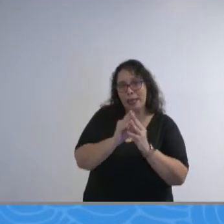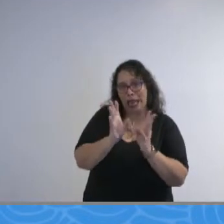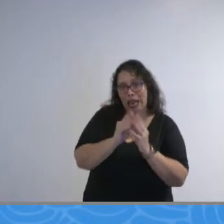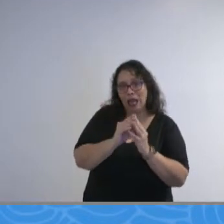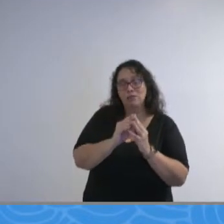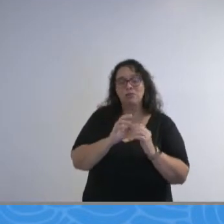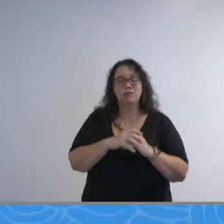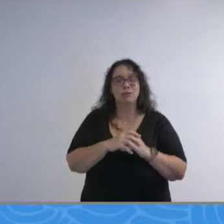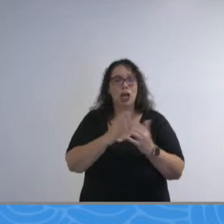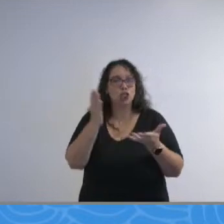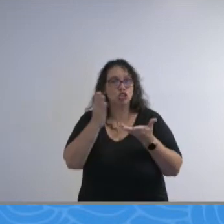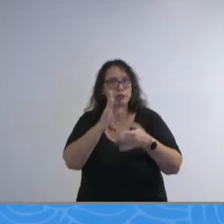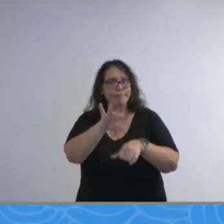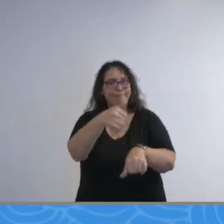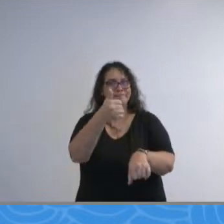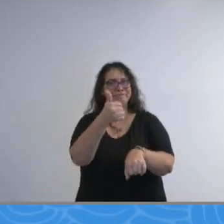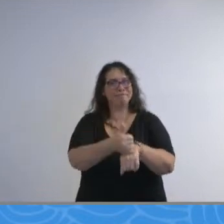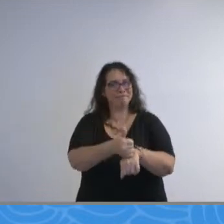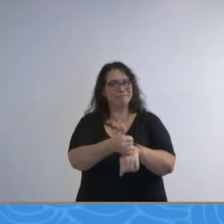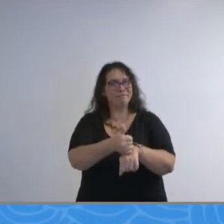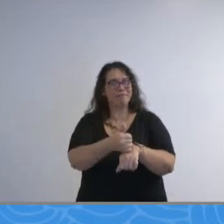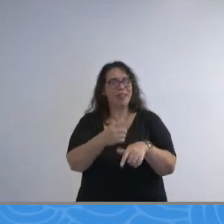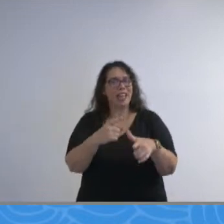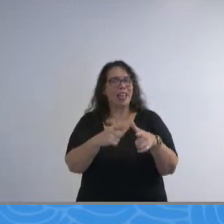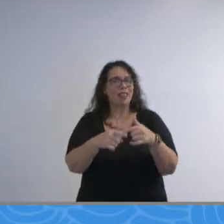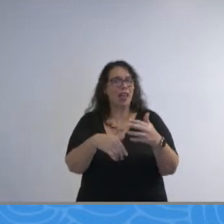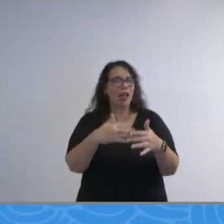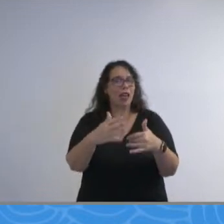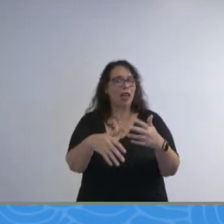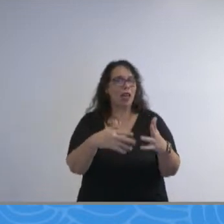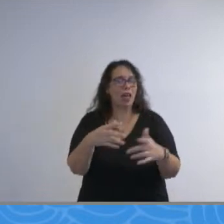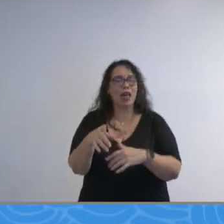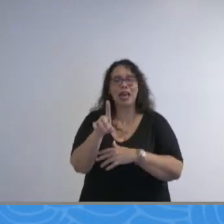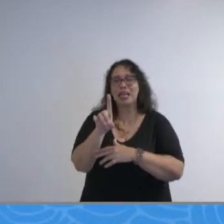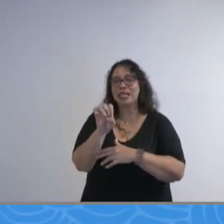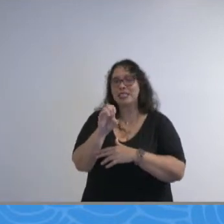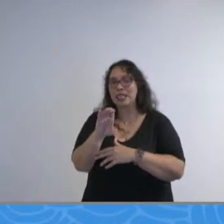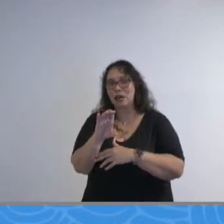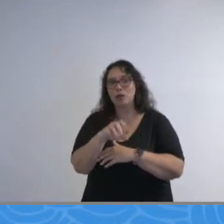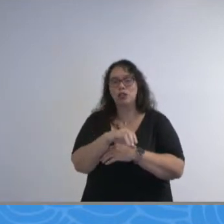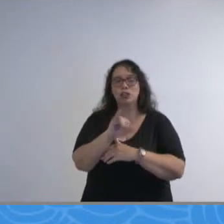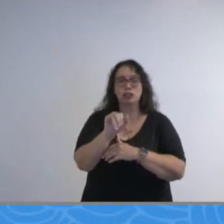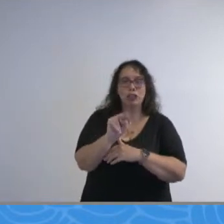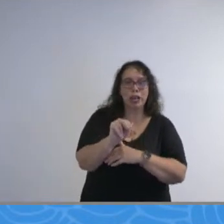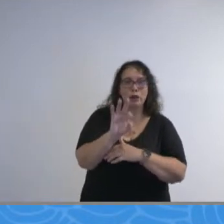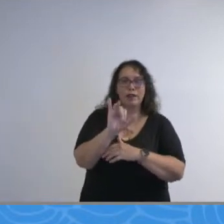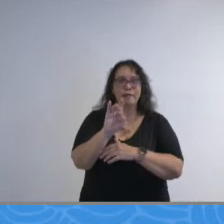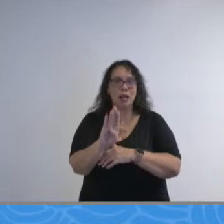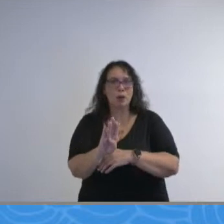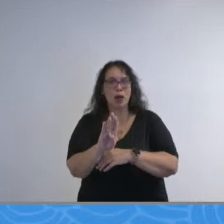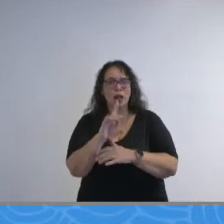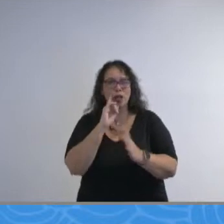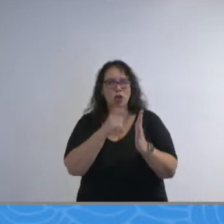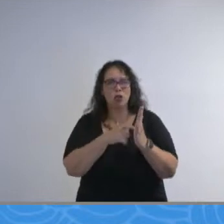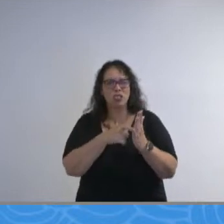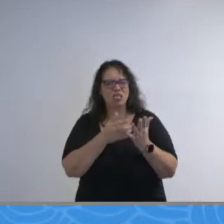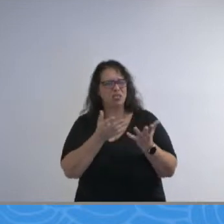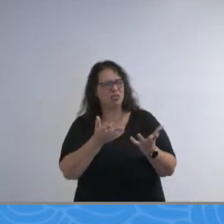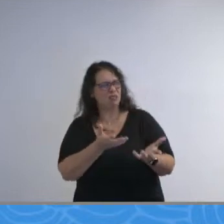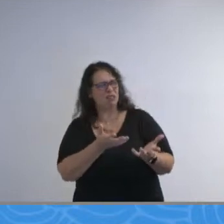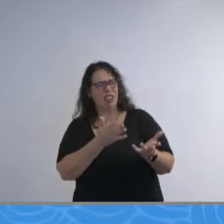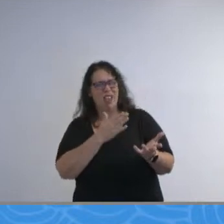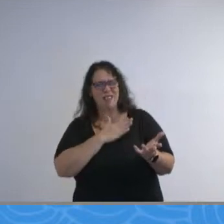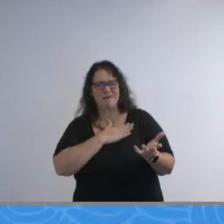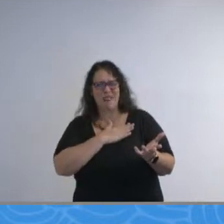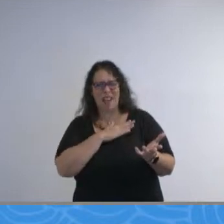you have services in place, and then come December, January, February, you're noticing, hey, my child's still